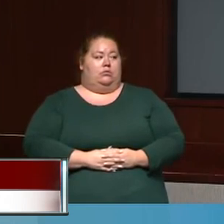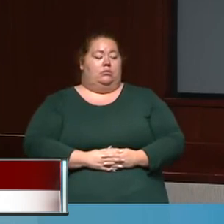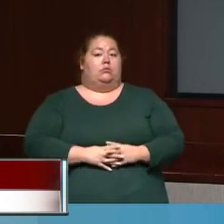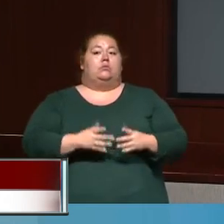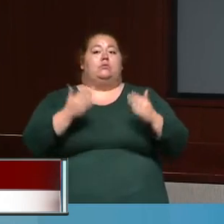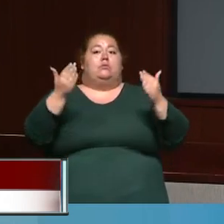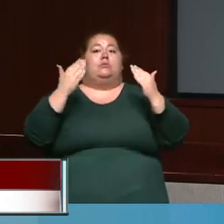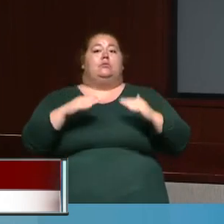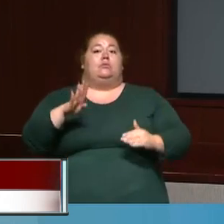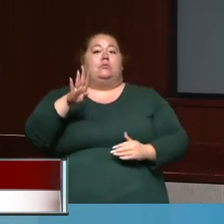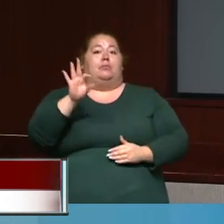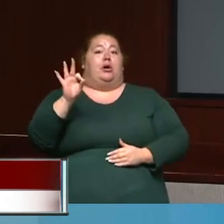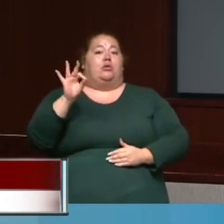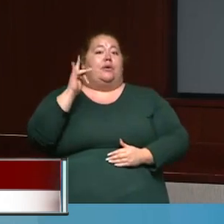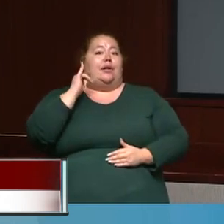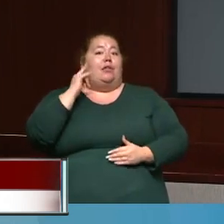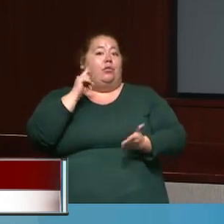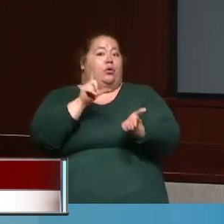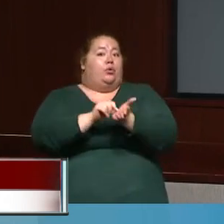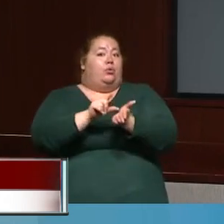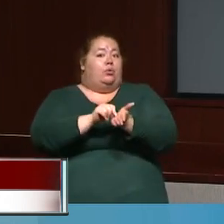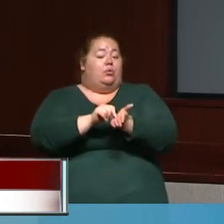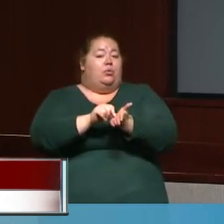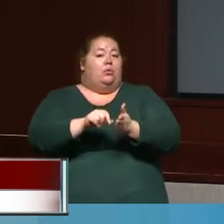Bakersfield, California, any follow-ups?